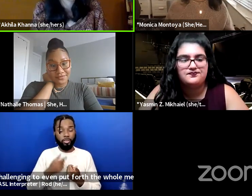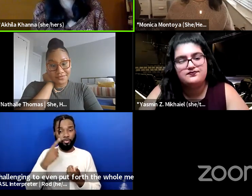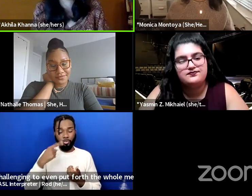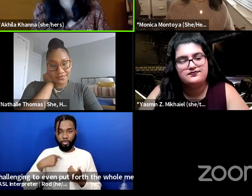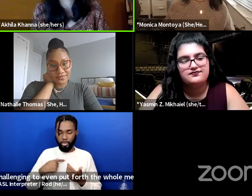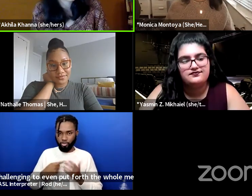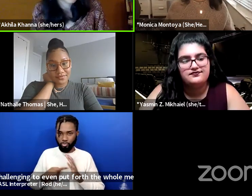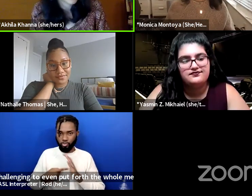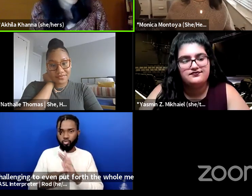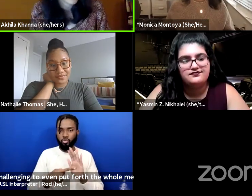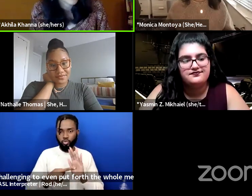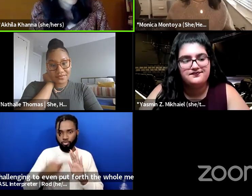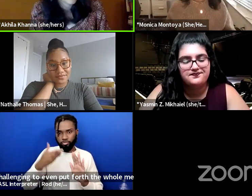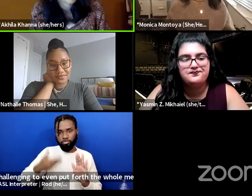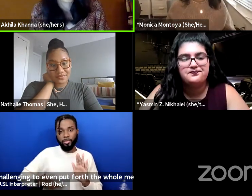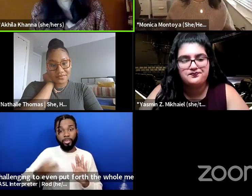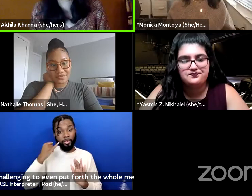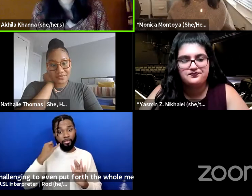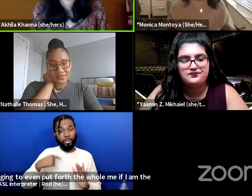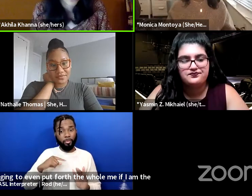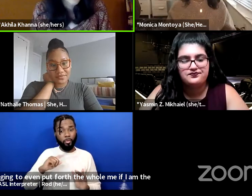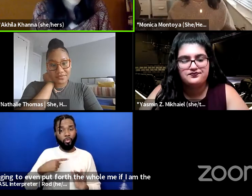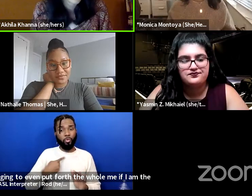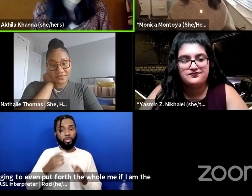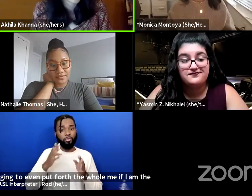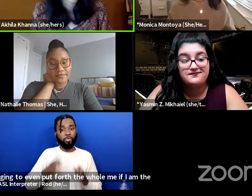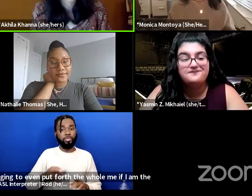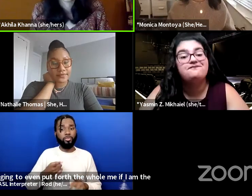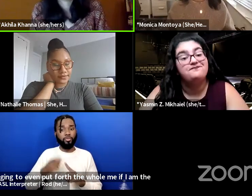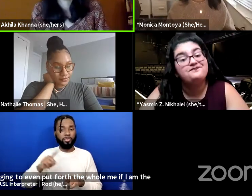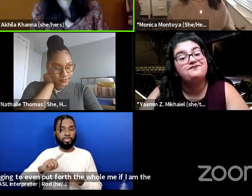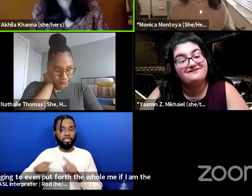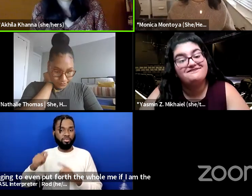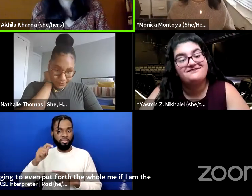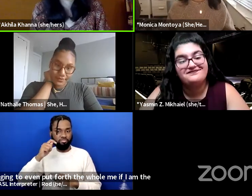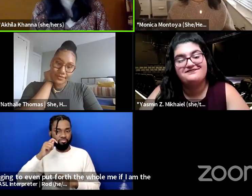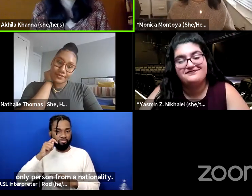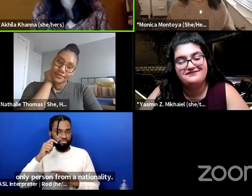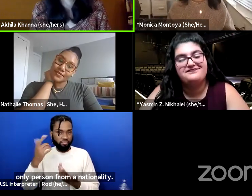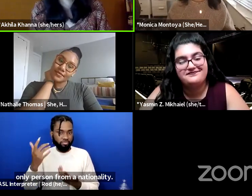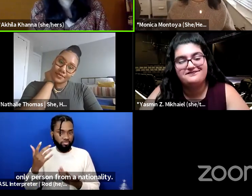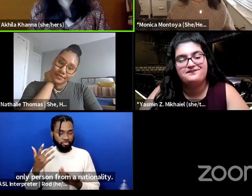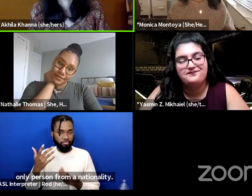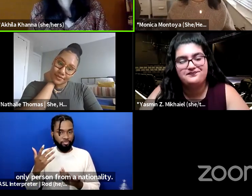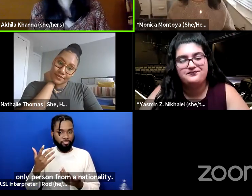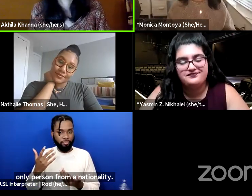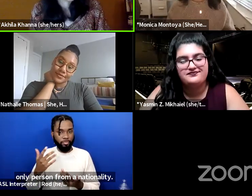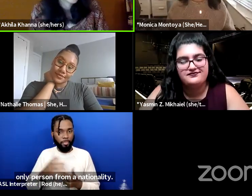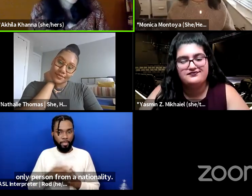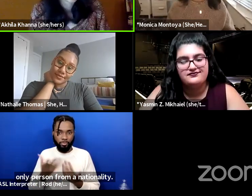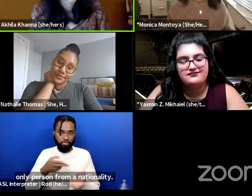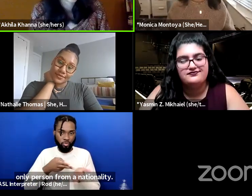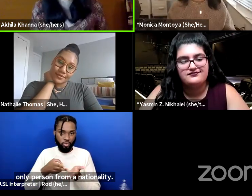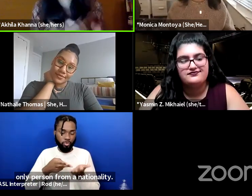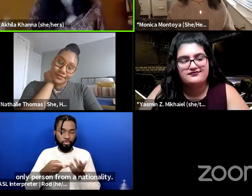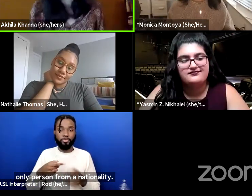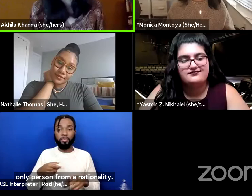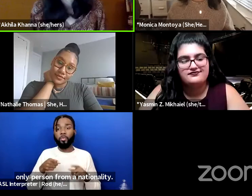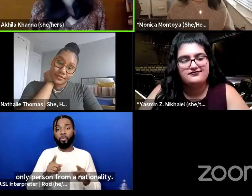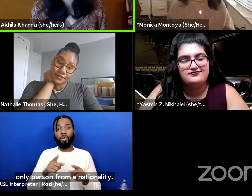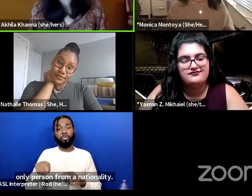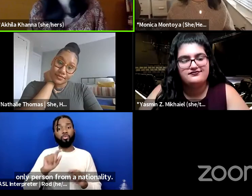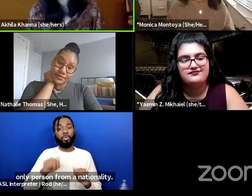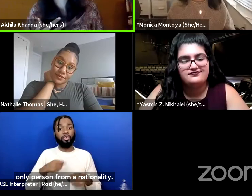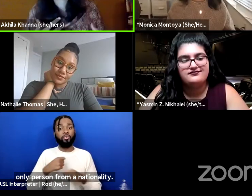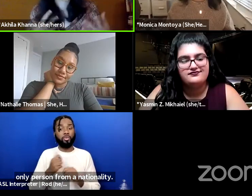I'm the only person from a nationality, very honestly. So while you can create the most